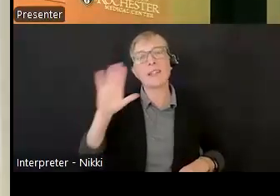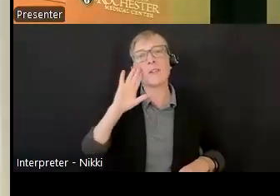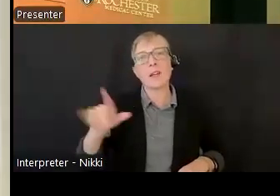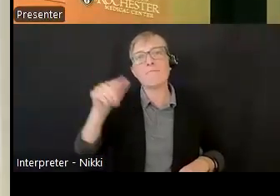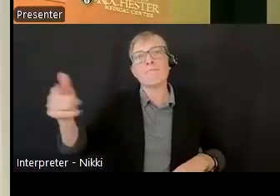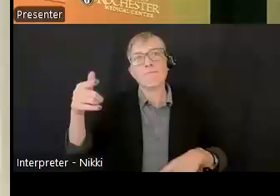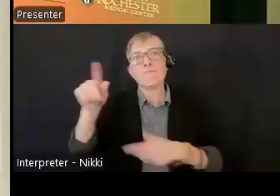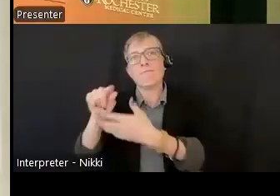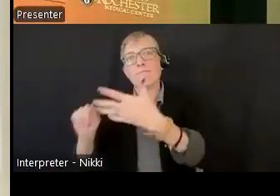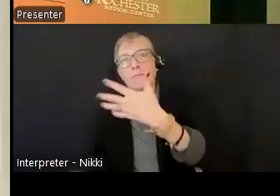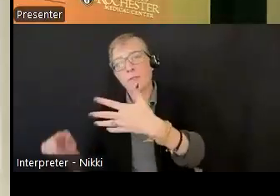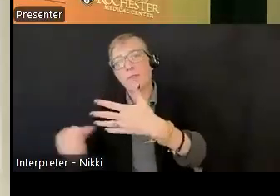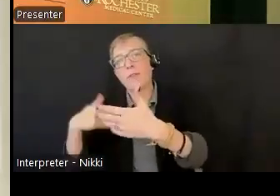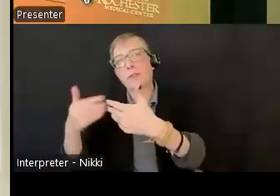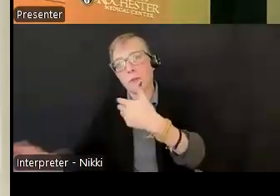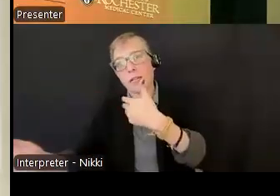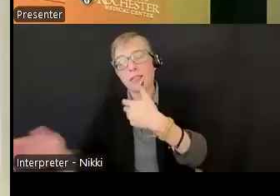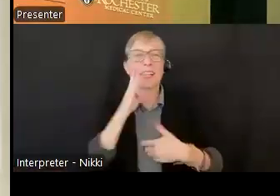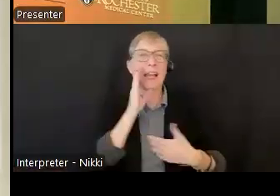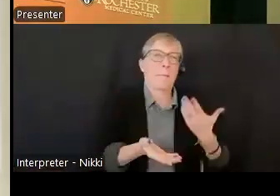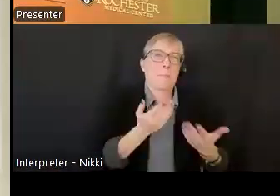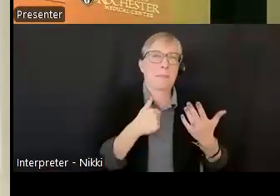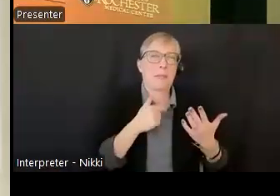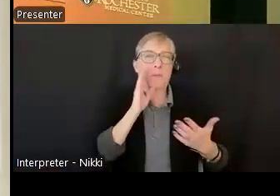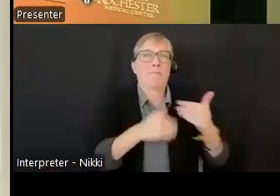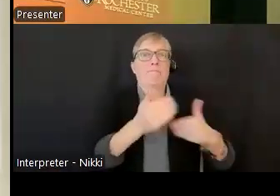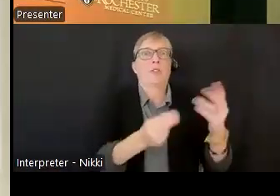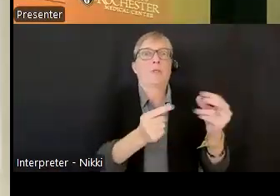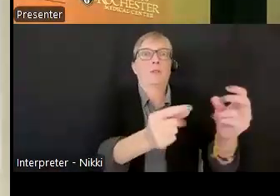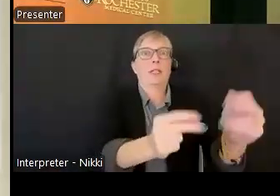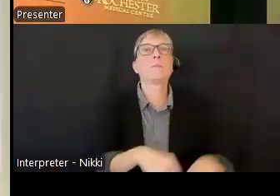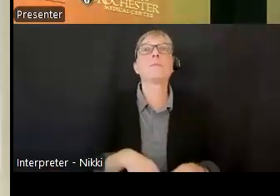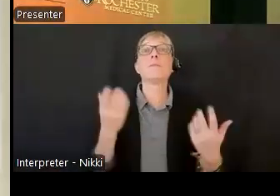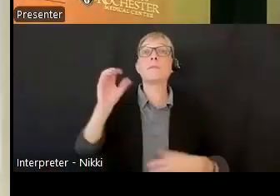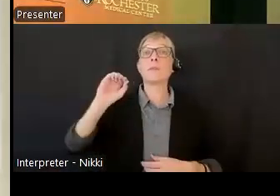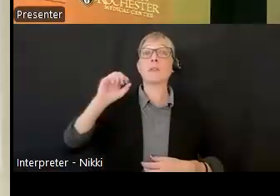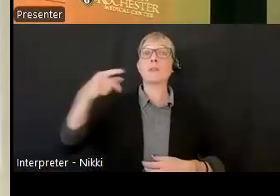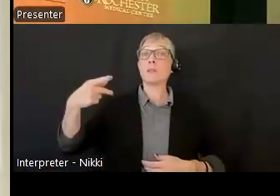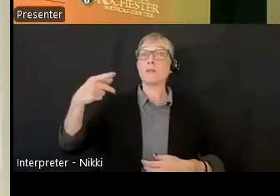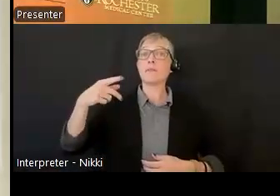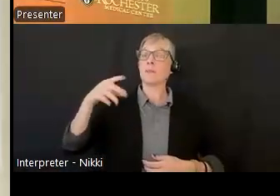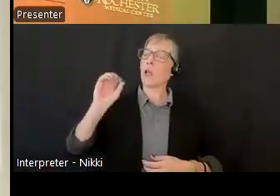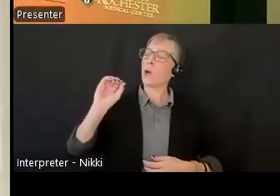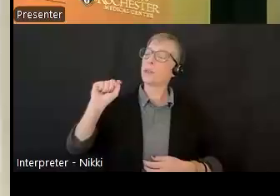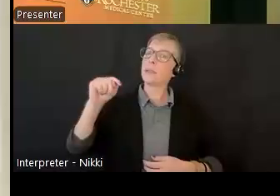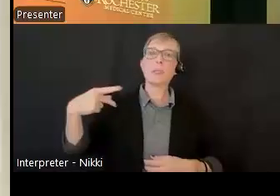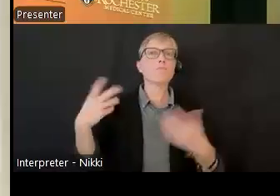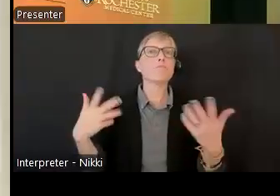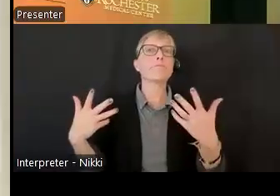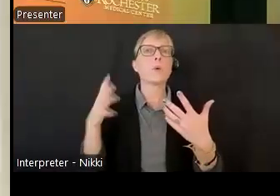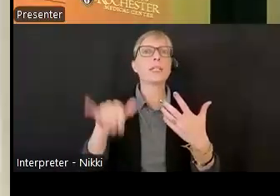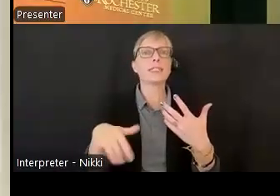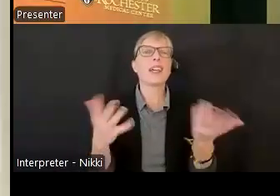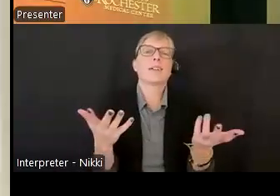him space to get into the meat of the presentation. So what is an opioid treatment program? This is just to set the stage and make sure we're all on the same page